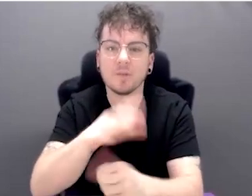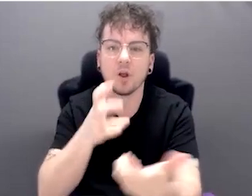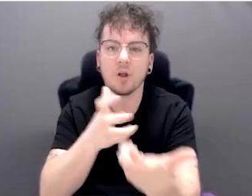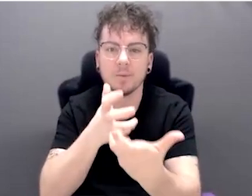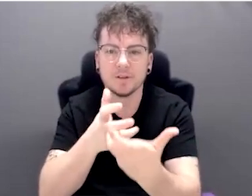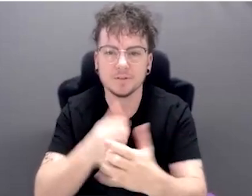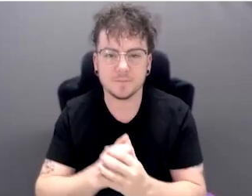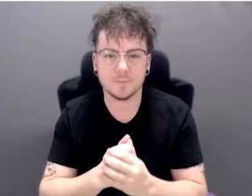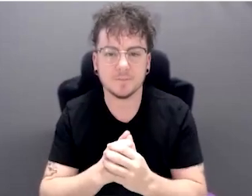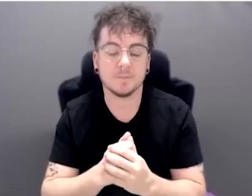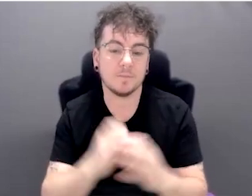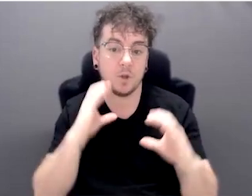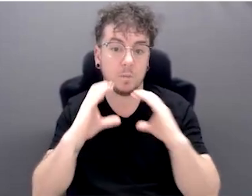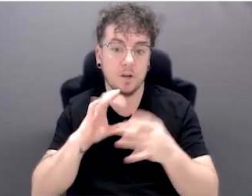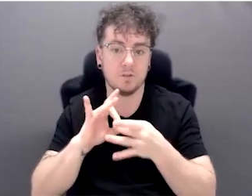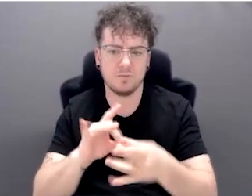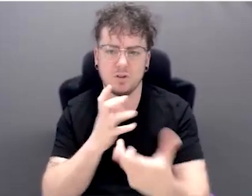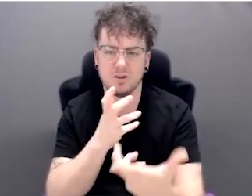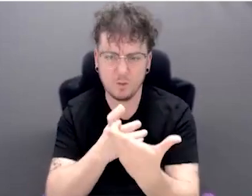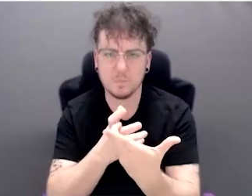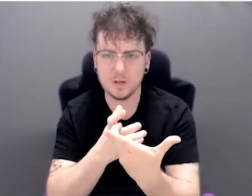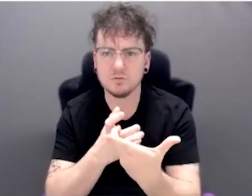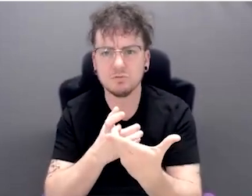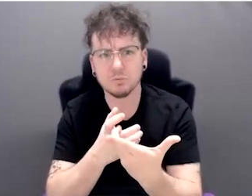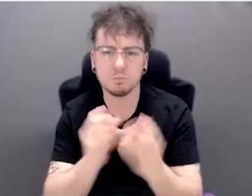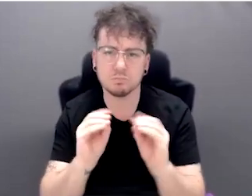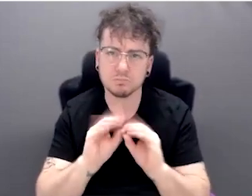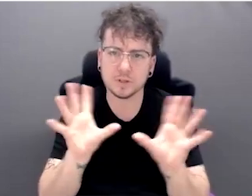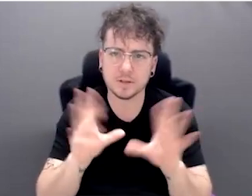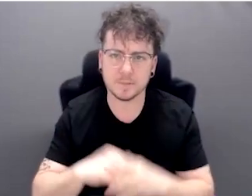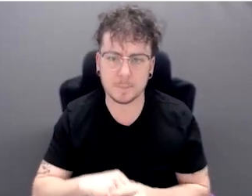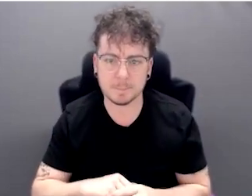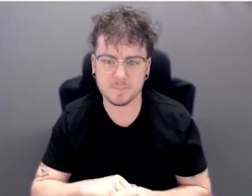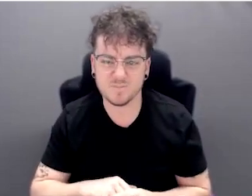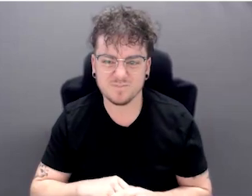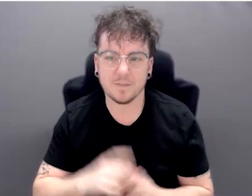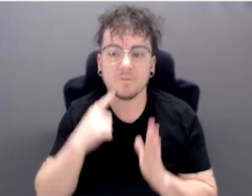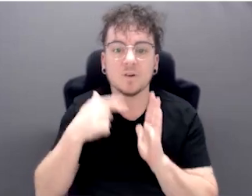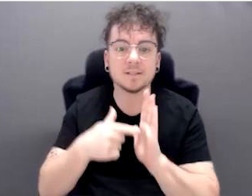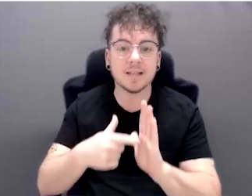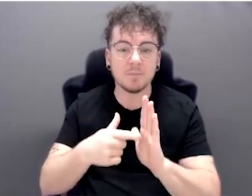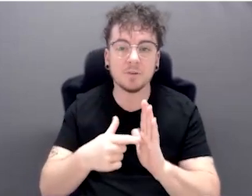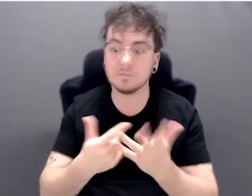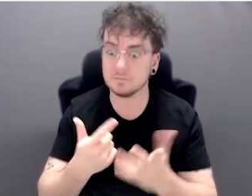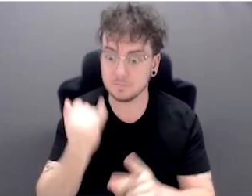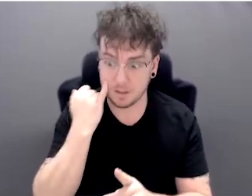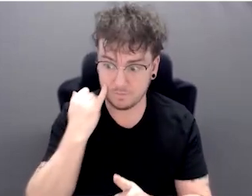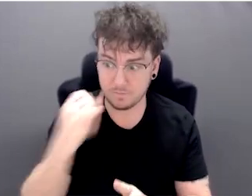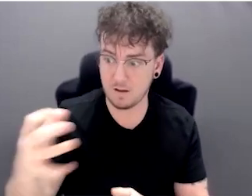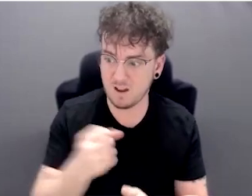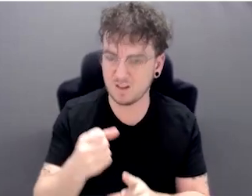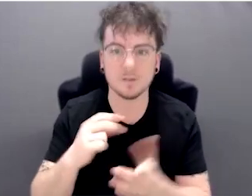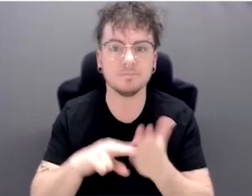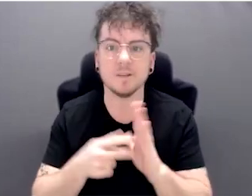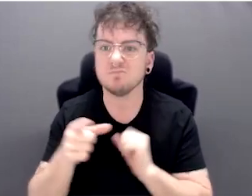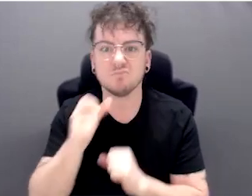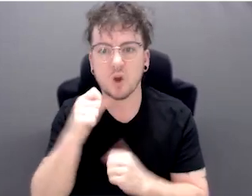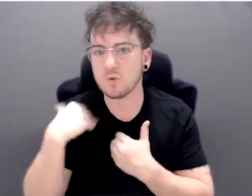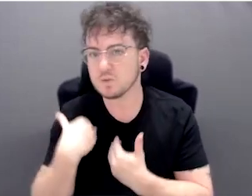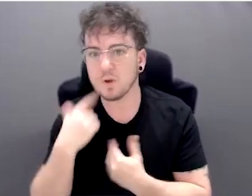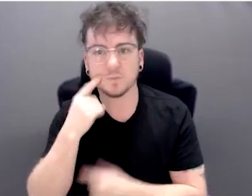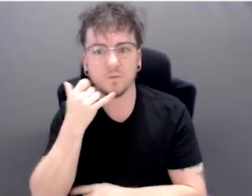Communication-related accommodations were straightforward. For example, job duties did not include phone calls. Online